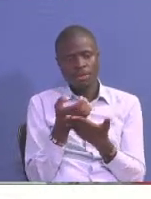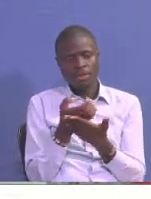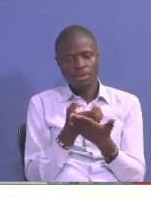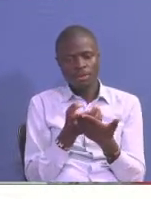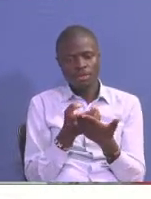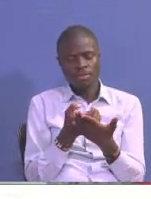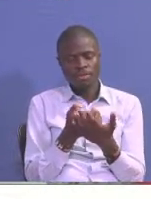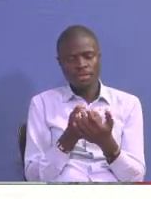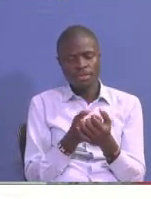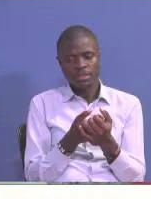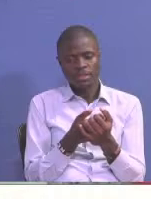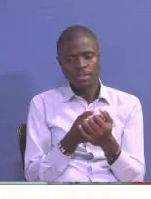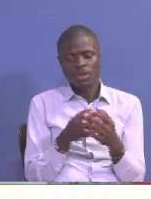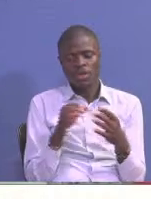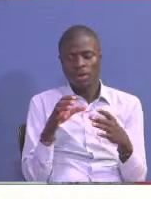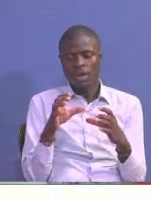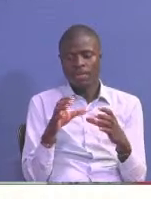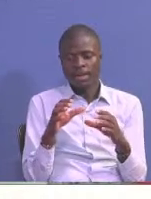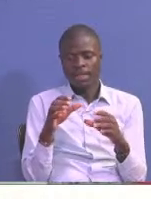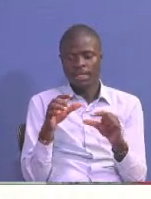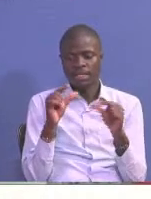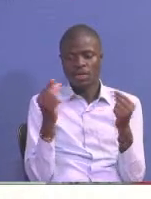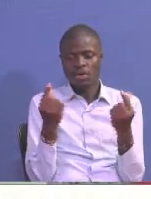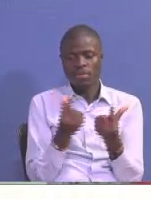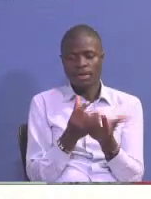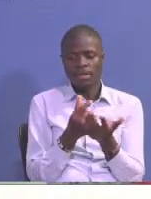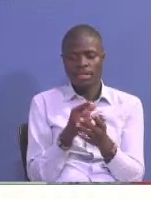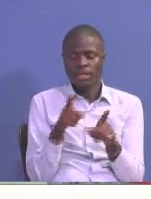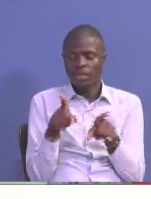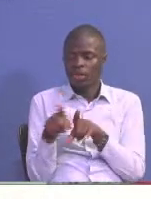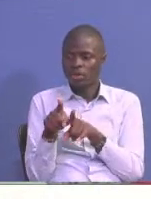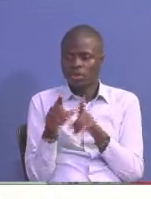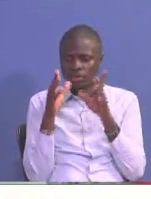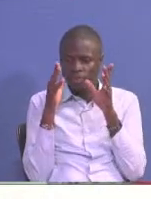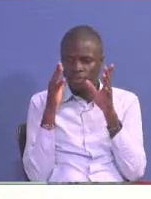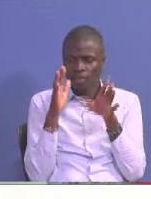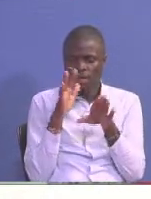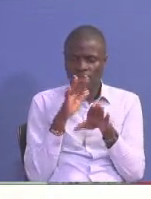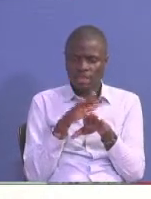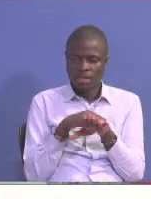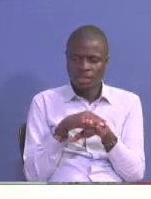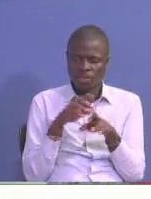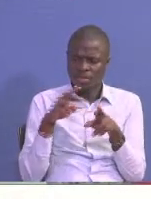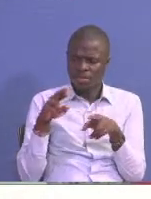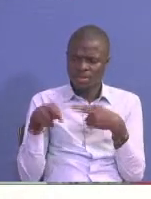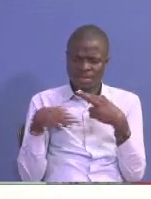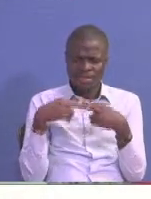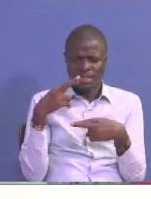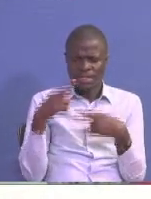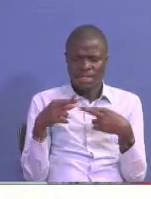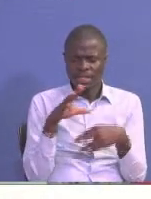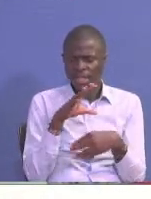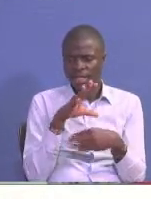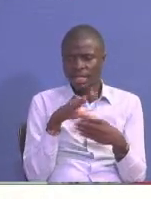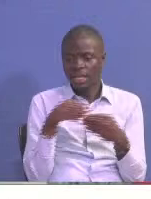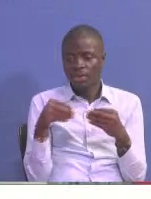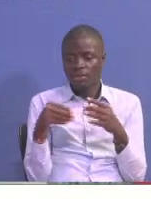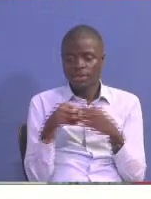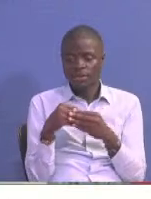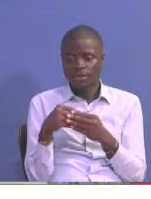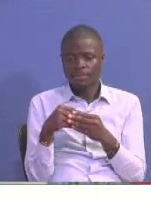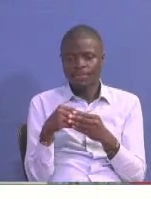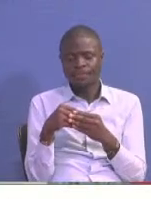their companies globally. They also emphasize research and innovations.